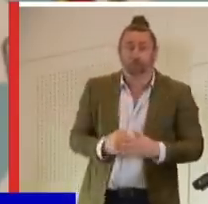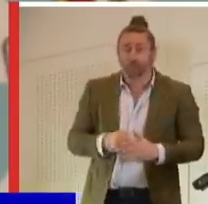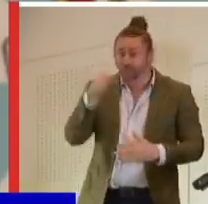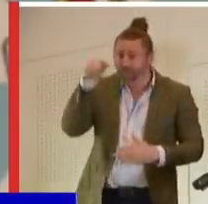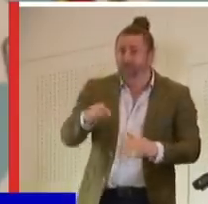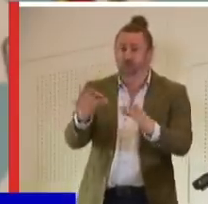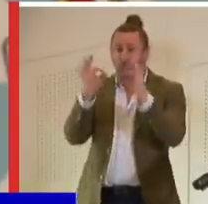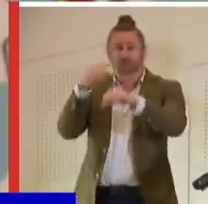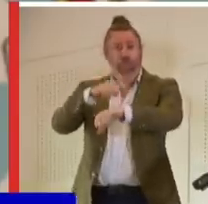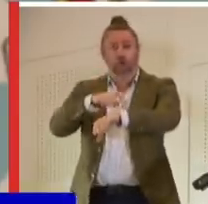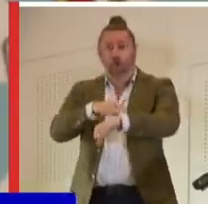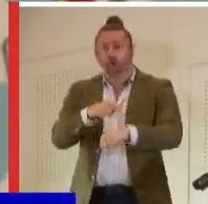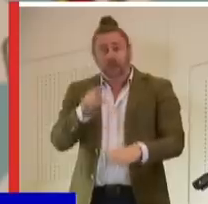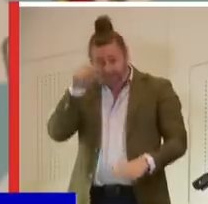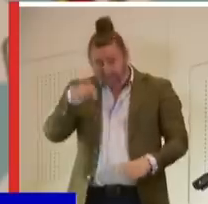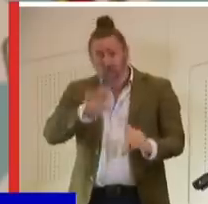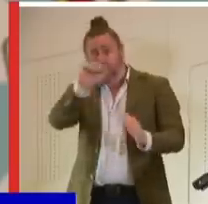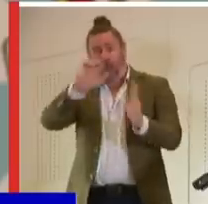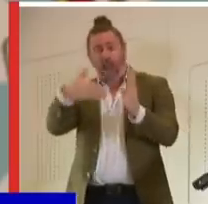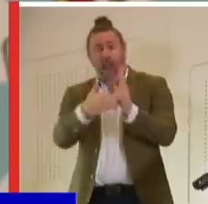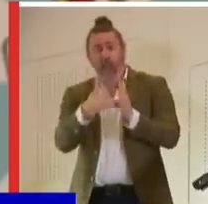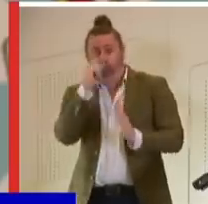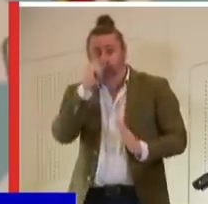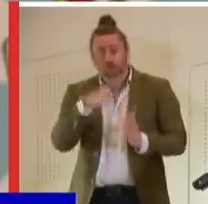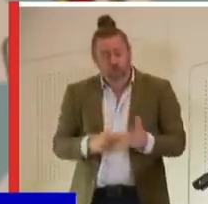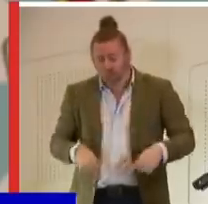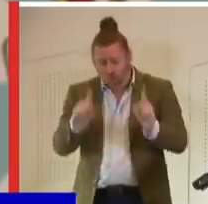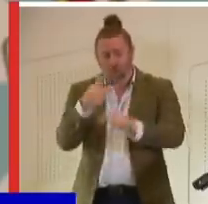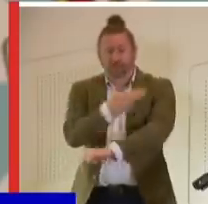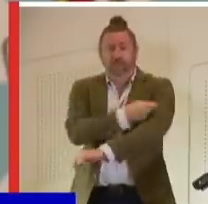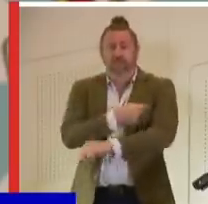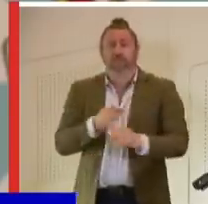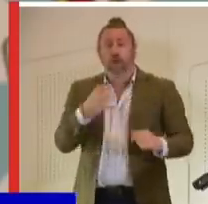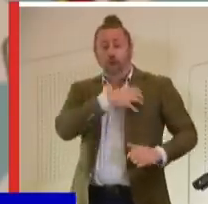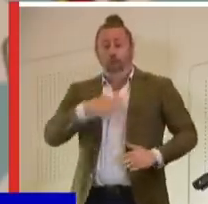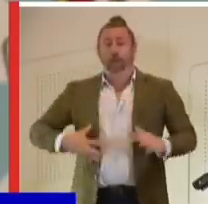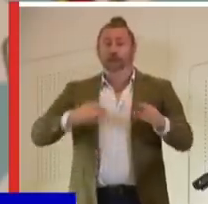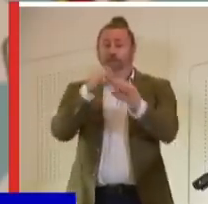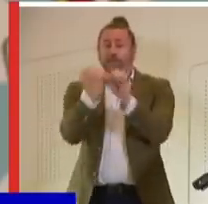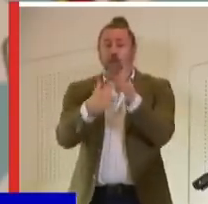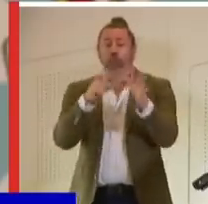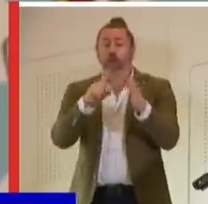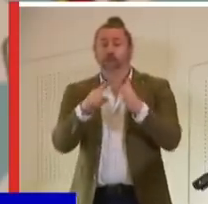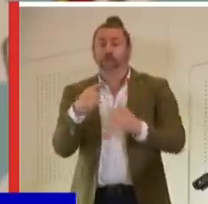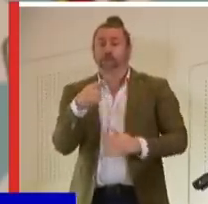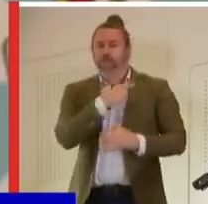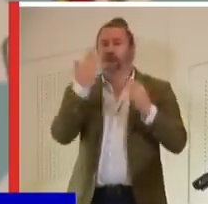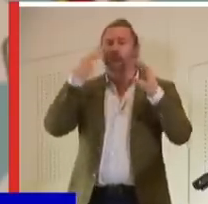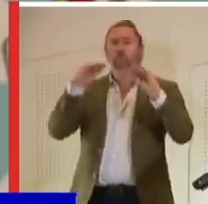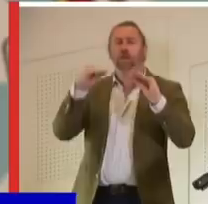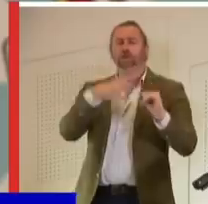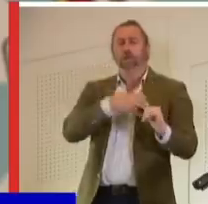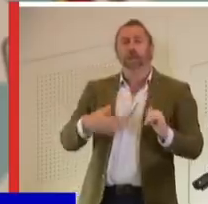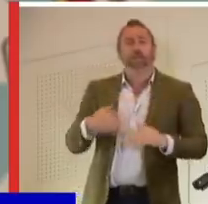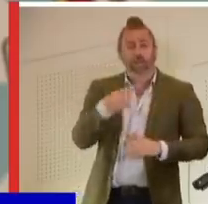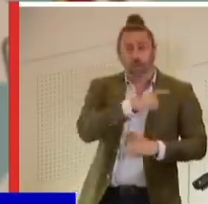opportunity. This is your last chance to get vaccinated. Minister Grace is going to be looking at how we can get the